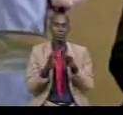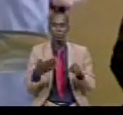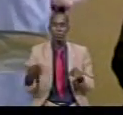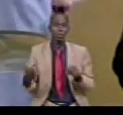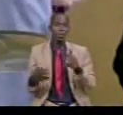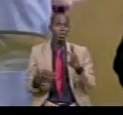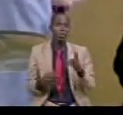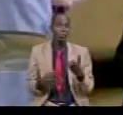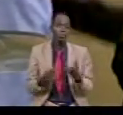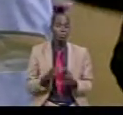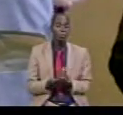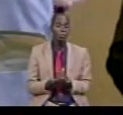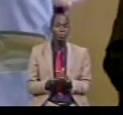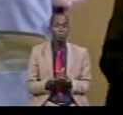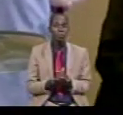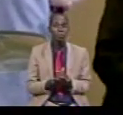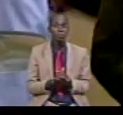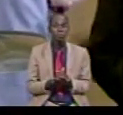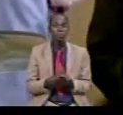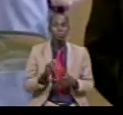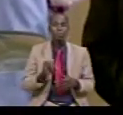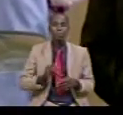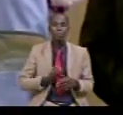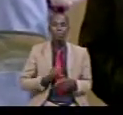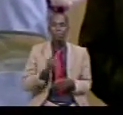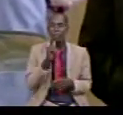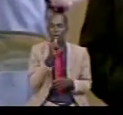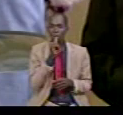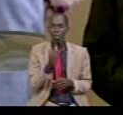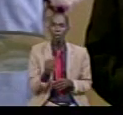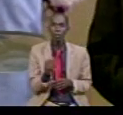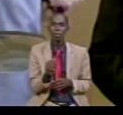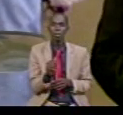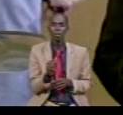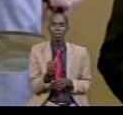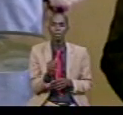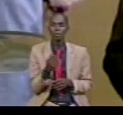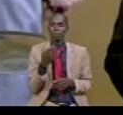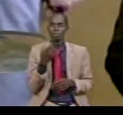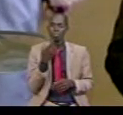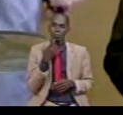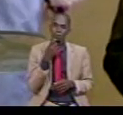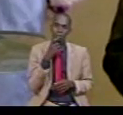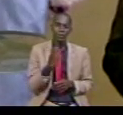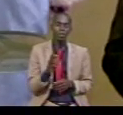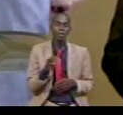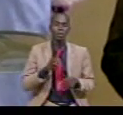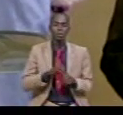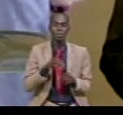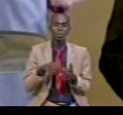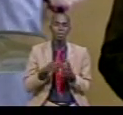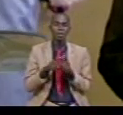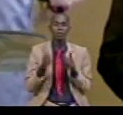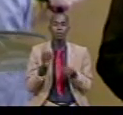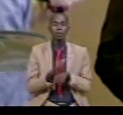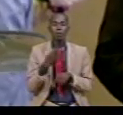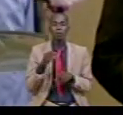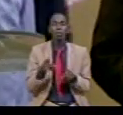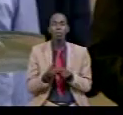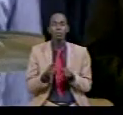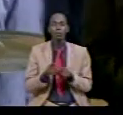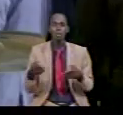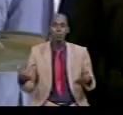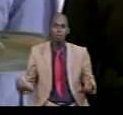Second, I am assigned the delightful task of also introducing